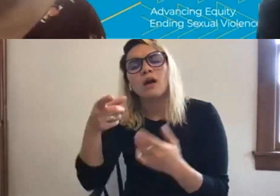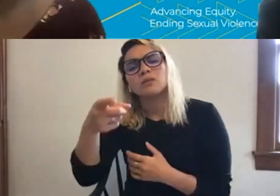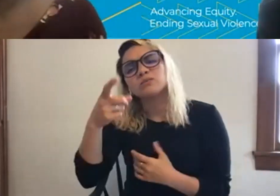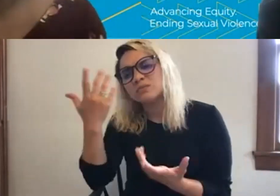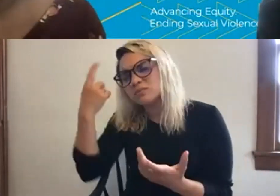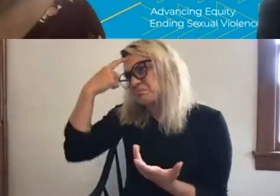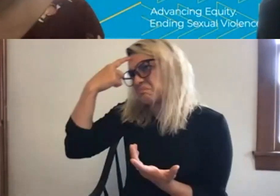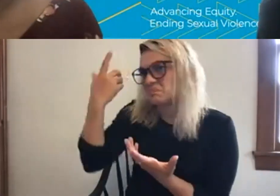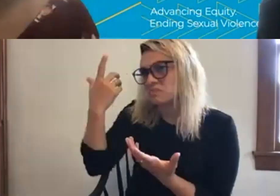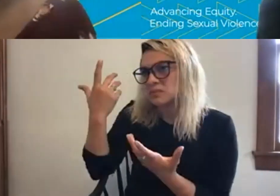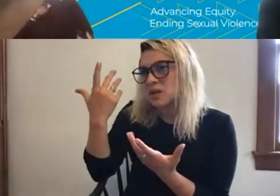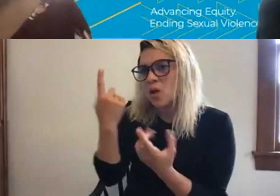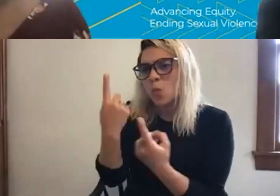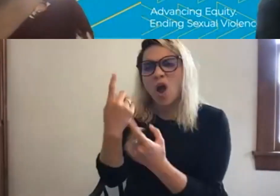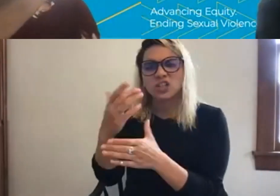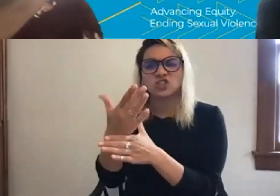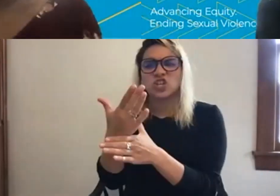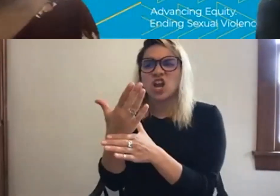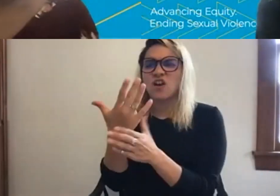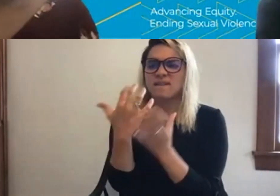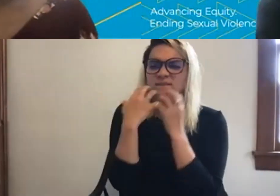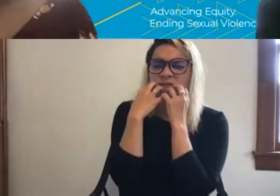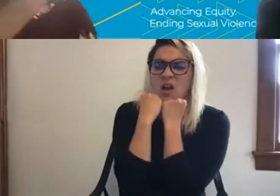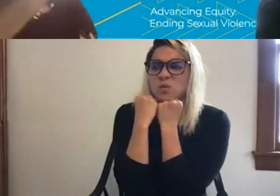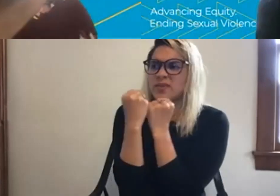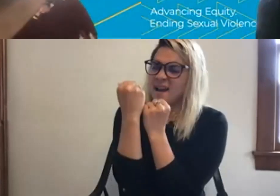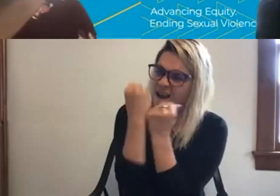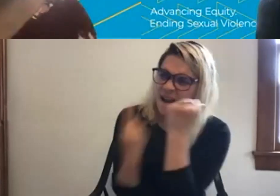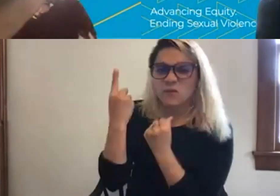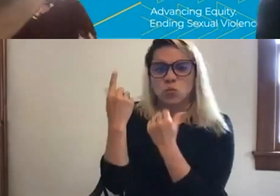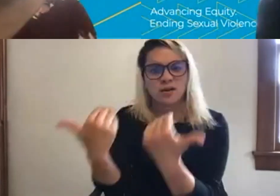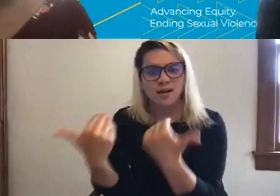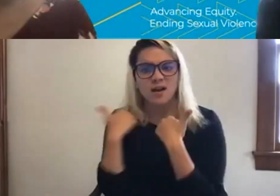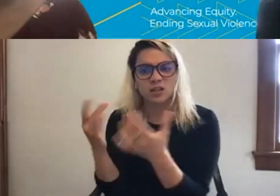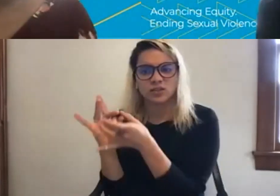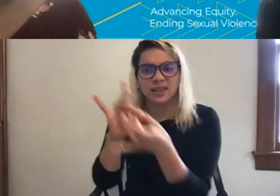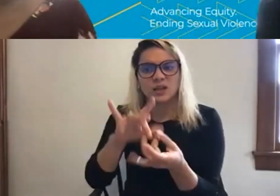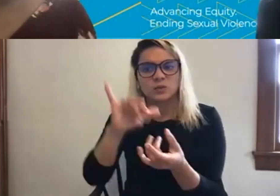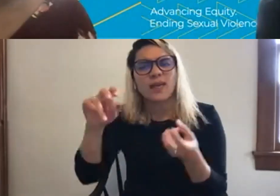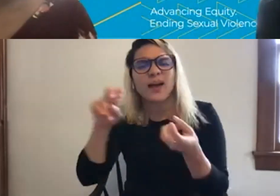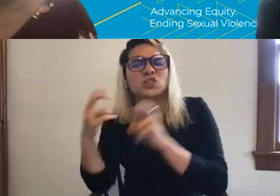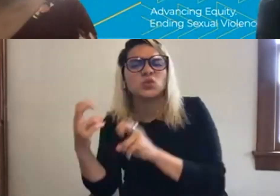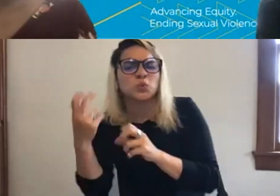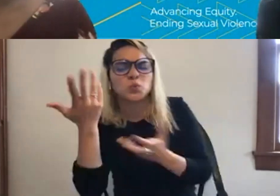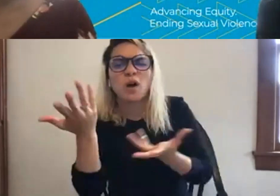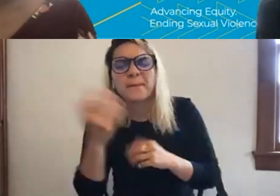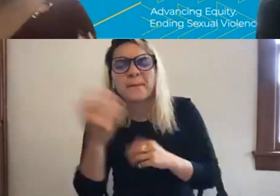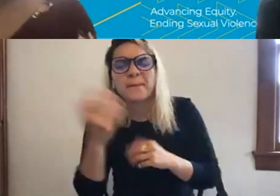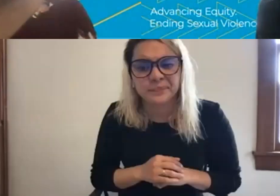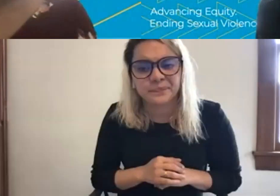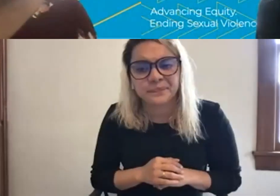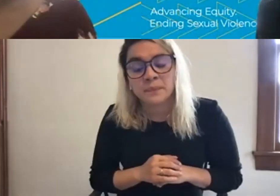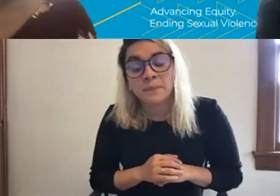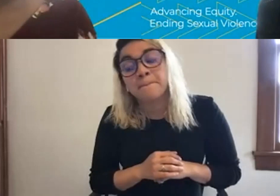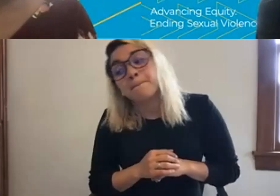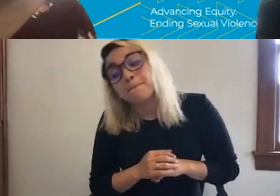everyone around this issue? My value. Well, I think what's really important to